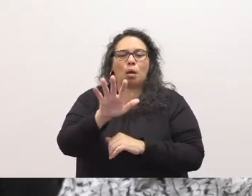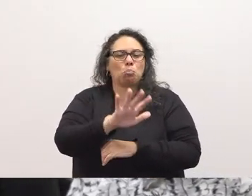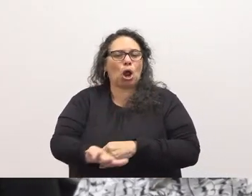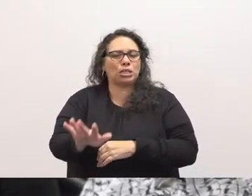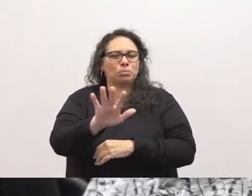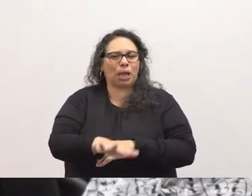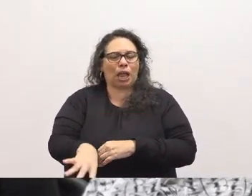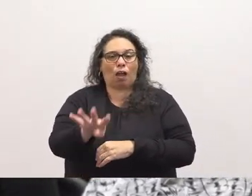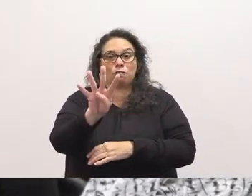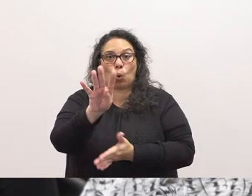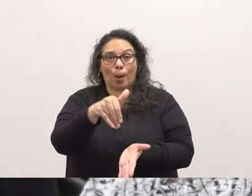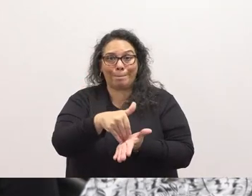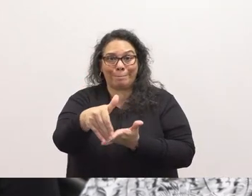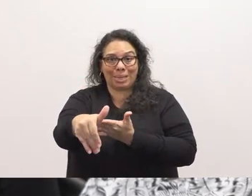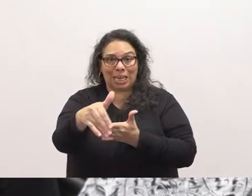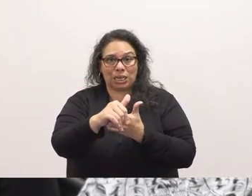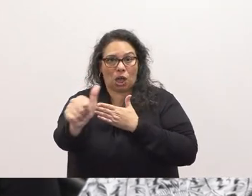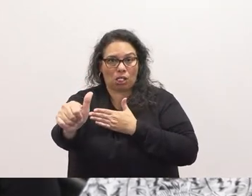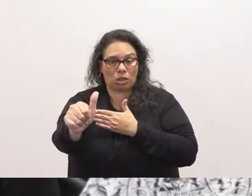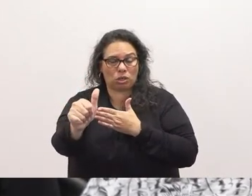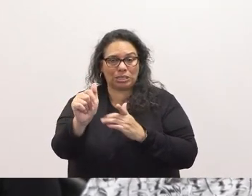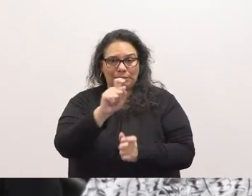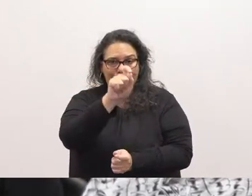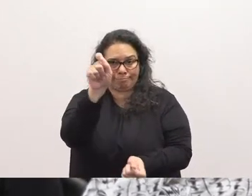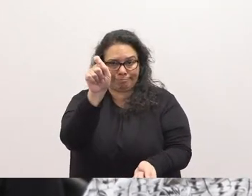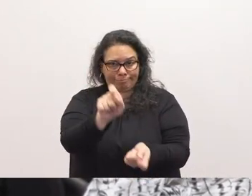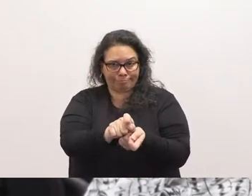approximately $4 million to provide